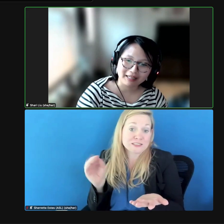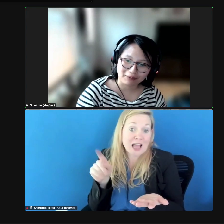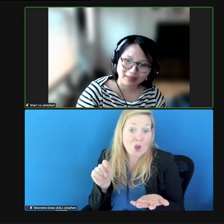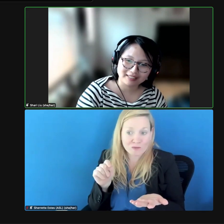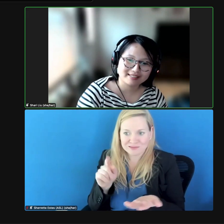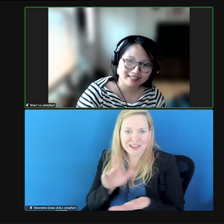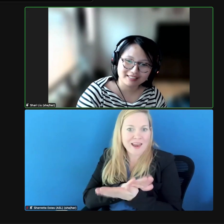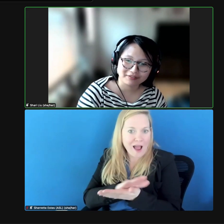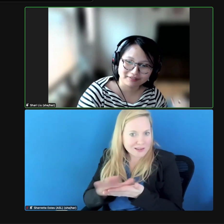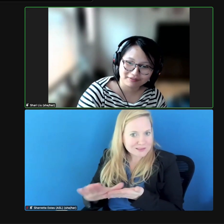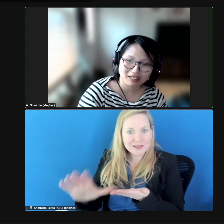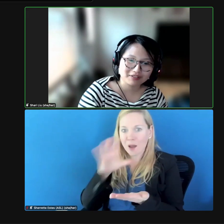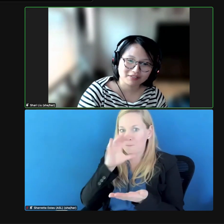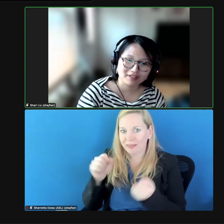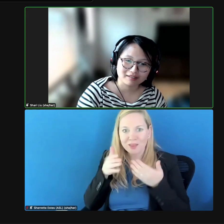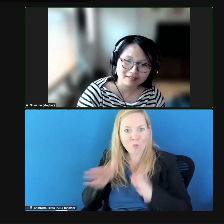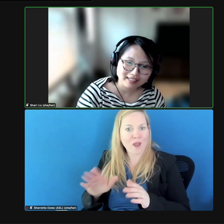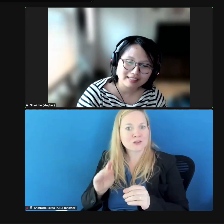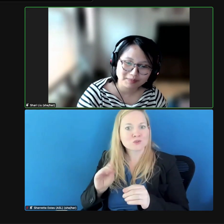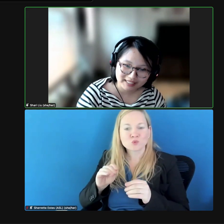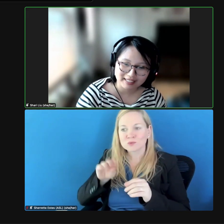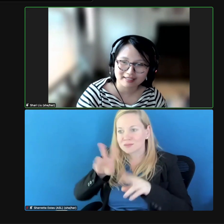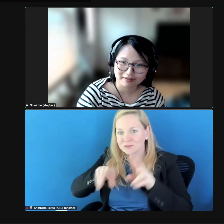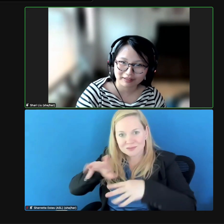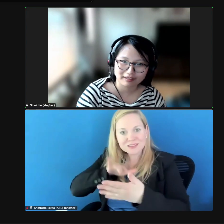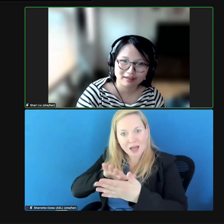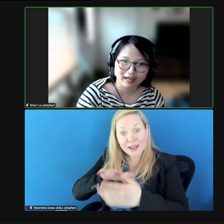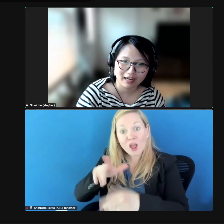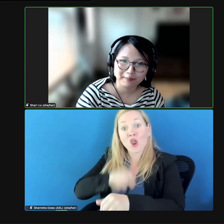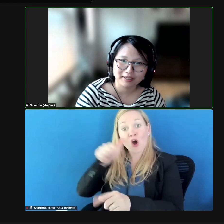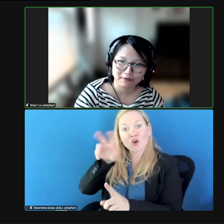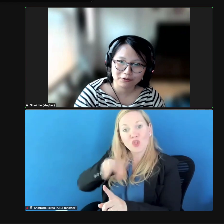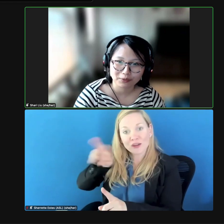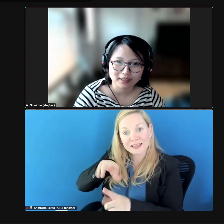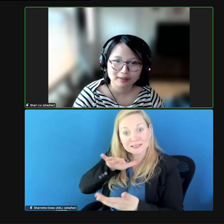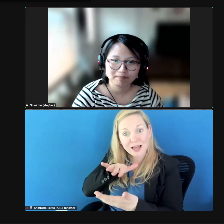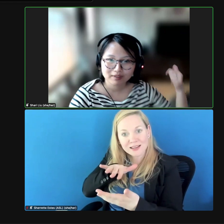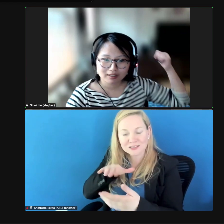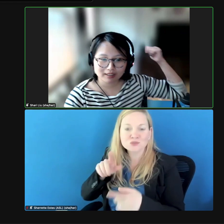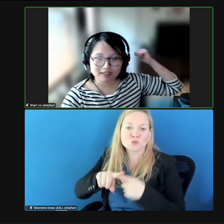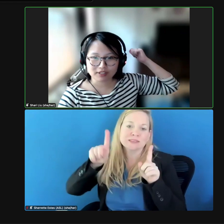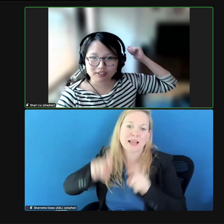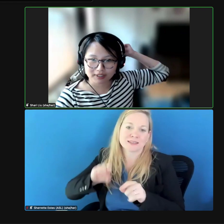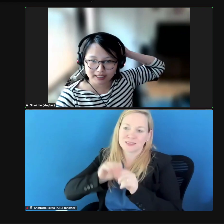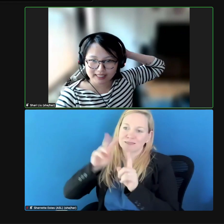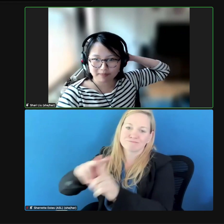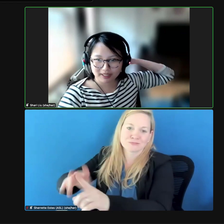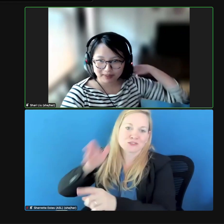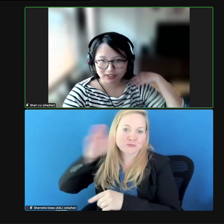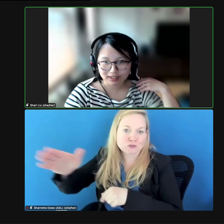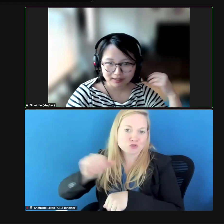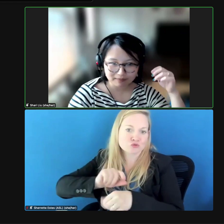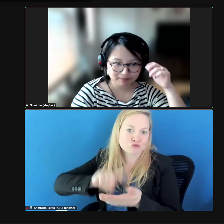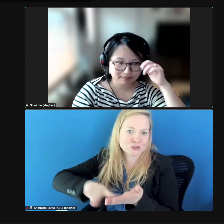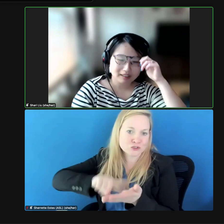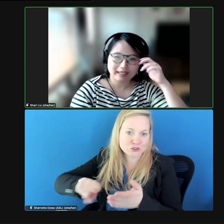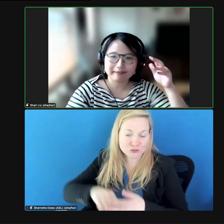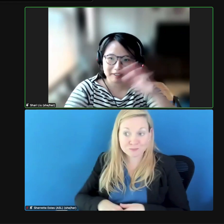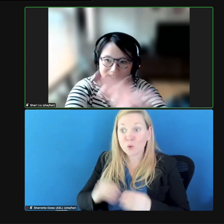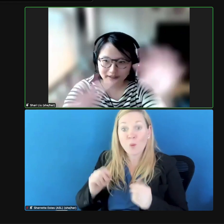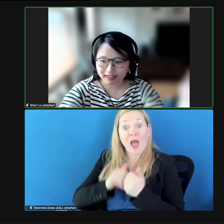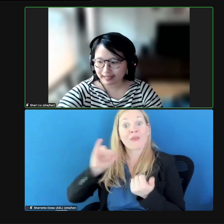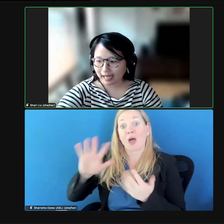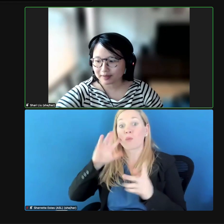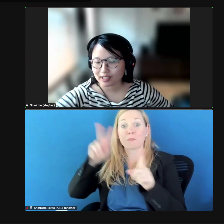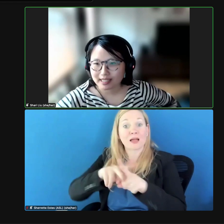nice, compelling way to study different drivers of longer looking to be tested further in future work. So just returning to the big picture, I'm